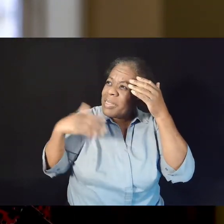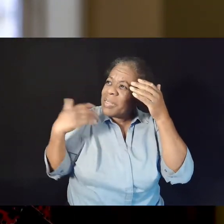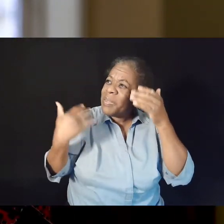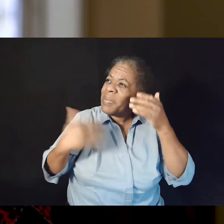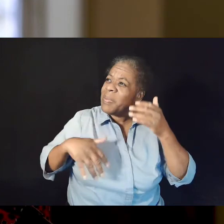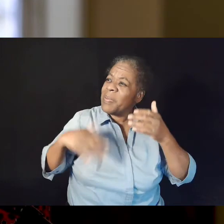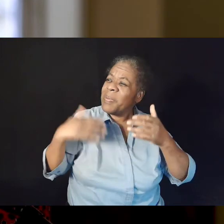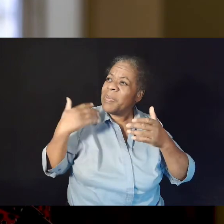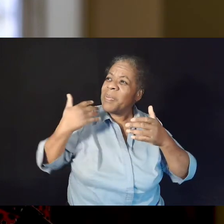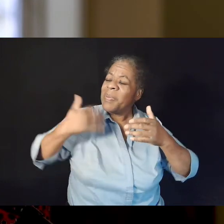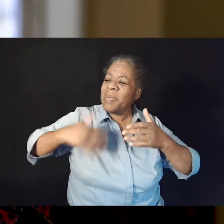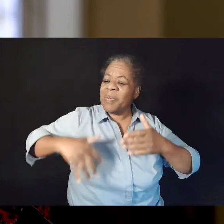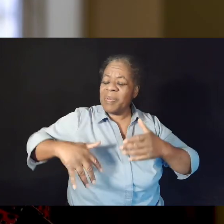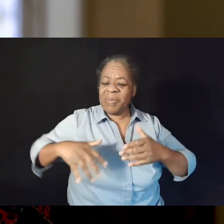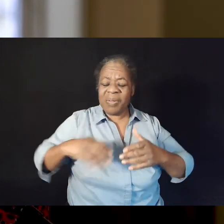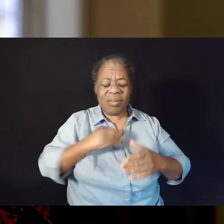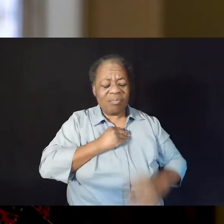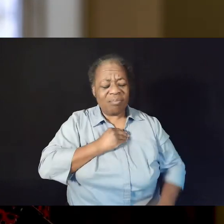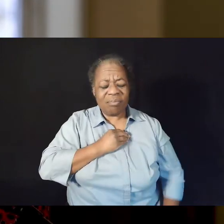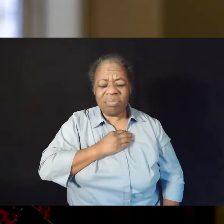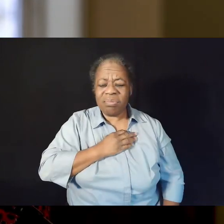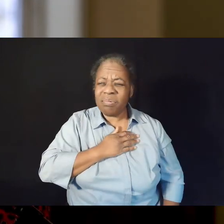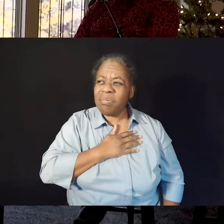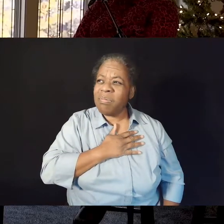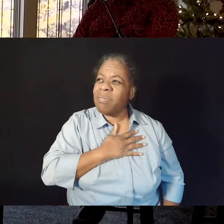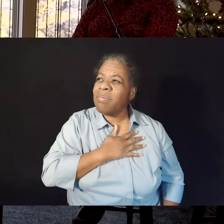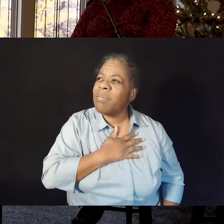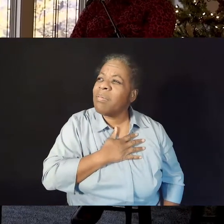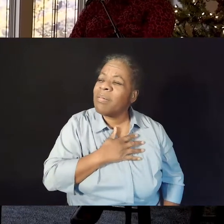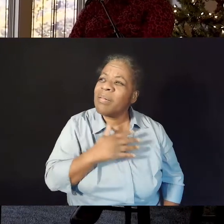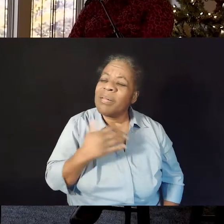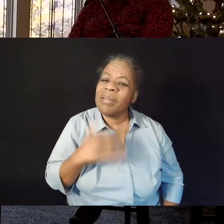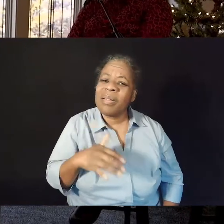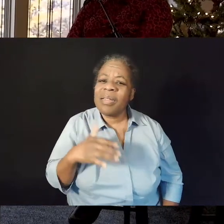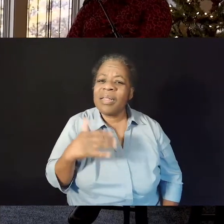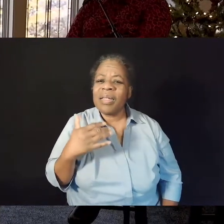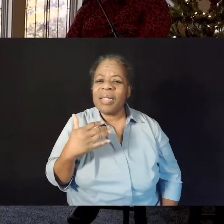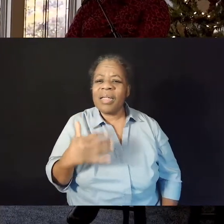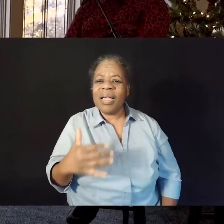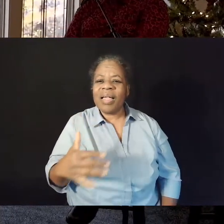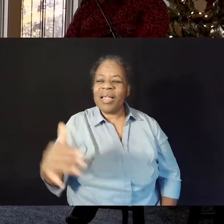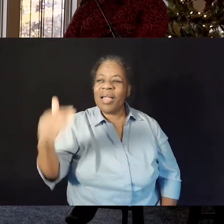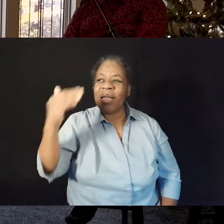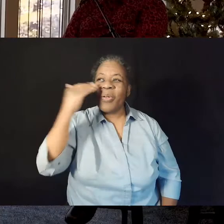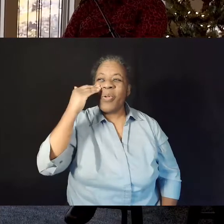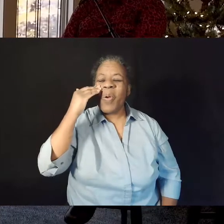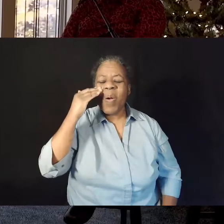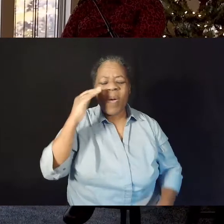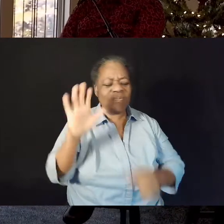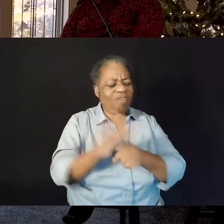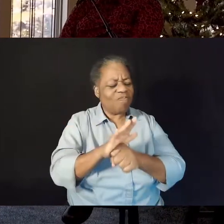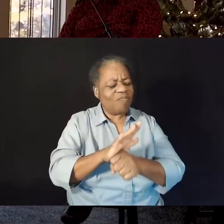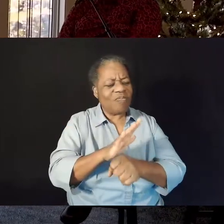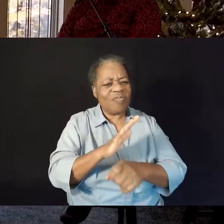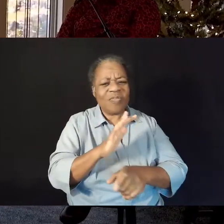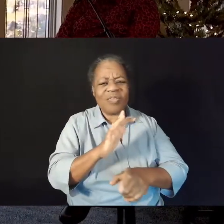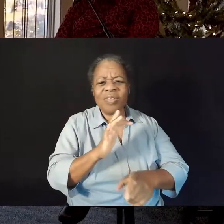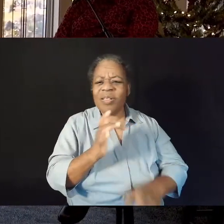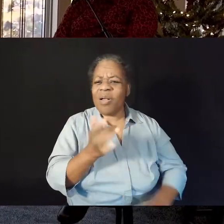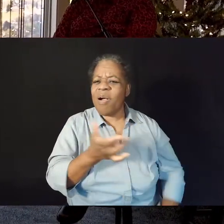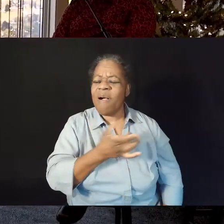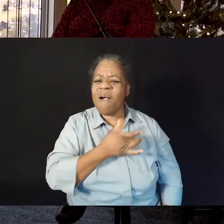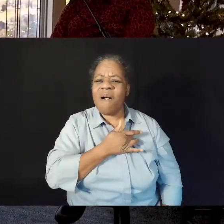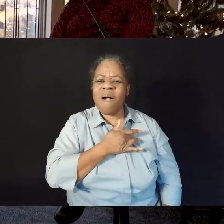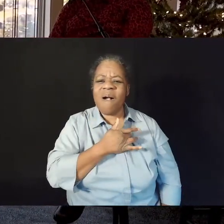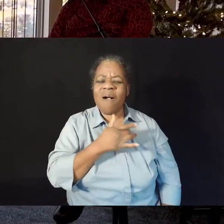cannot give an answer, but this I know with all my heart.